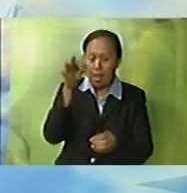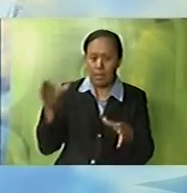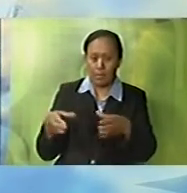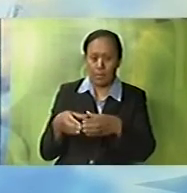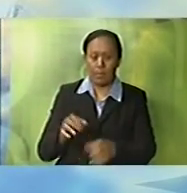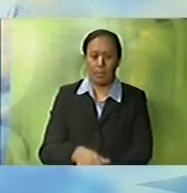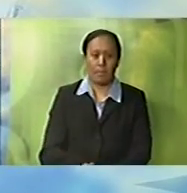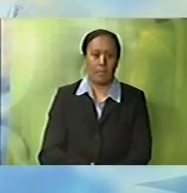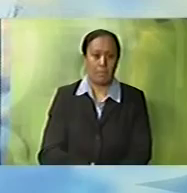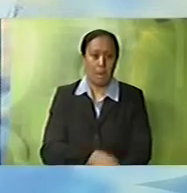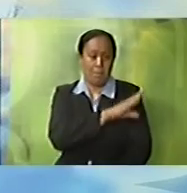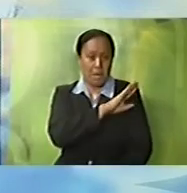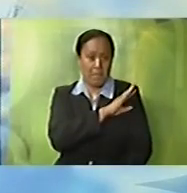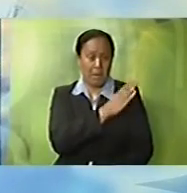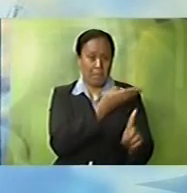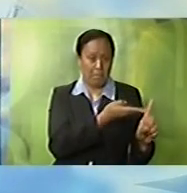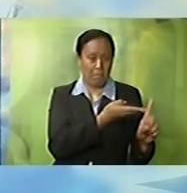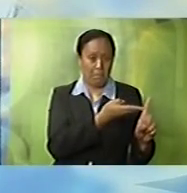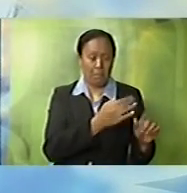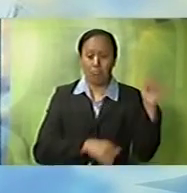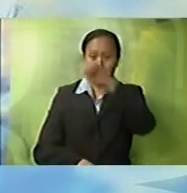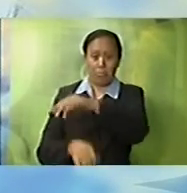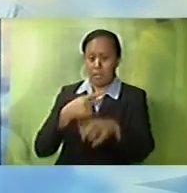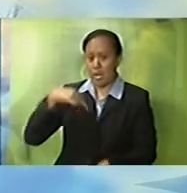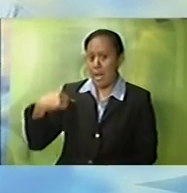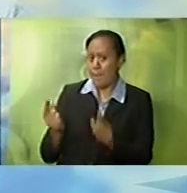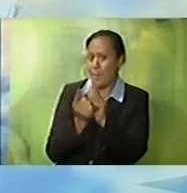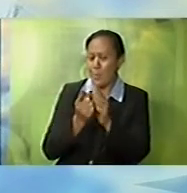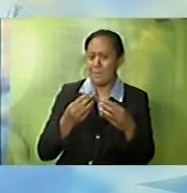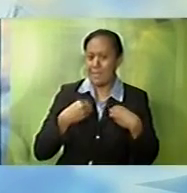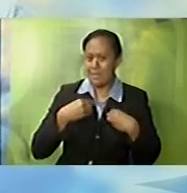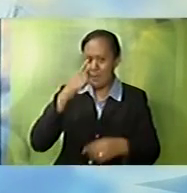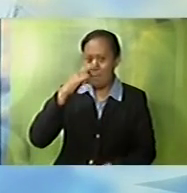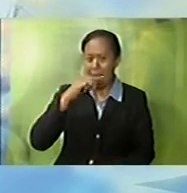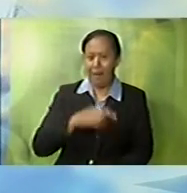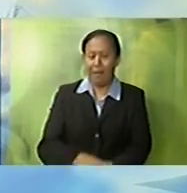Corporation. Commodore Bainimarama is in China meeting with potential Chinese investors.